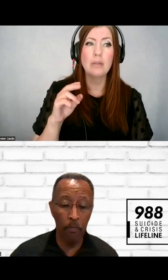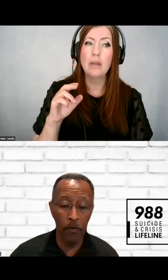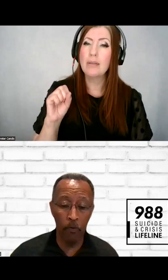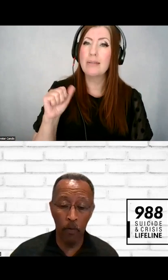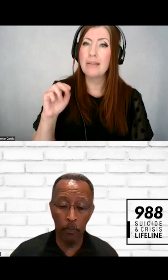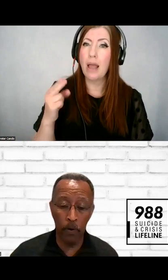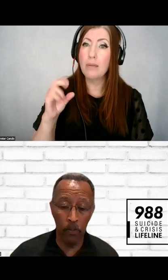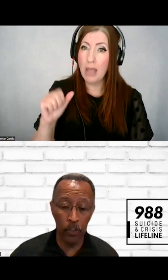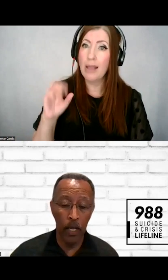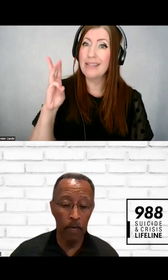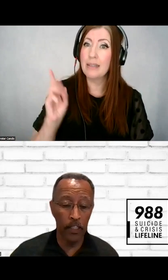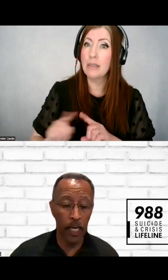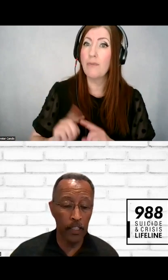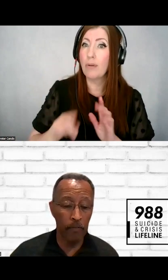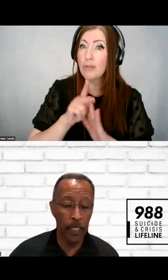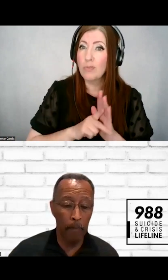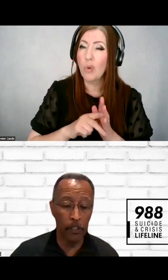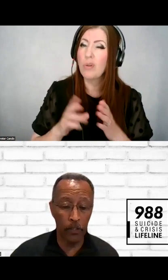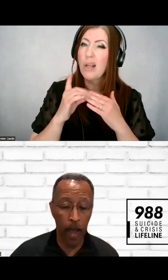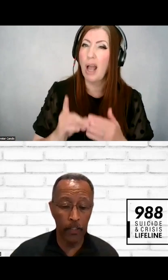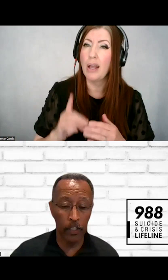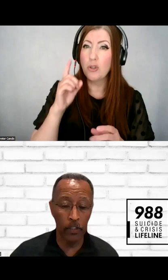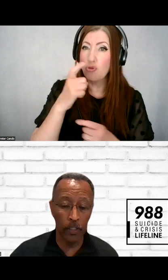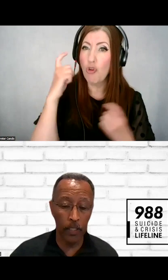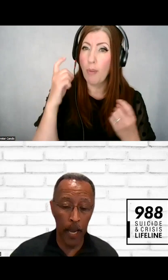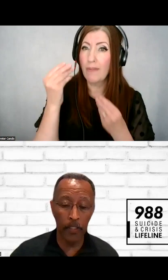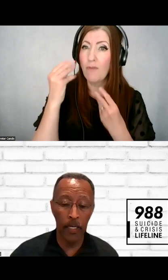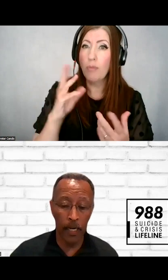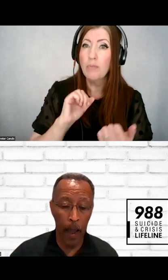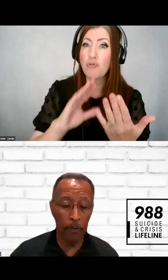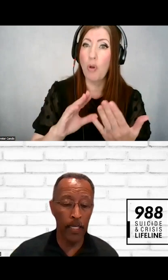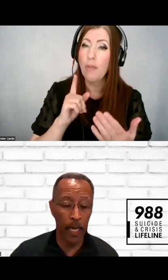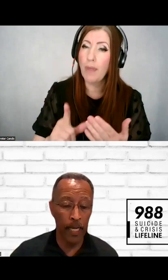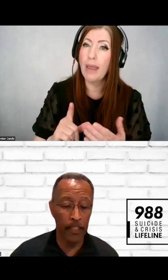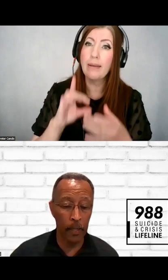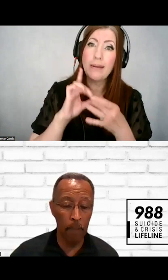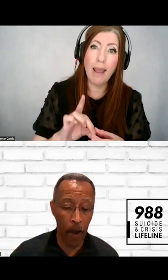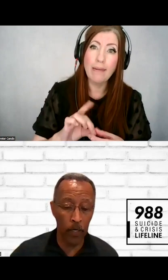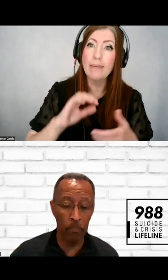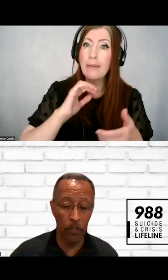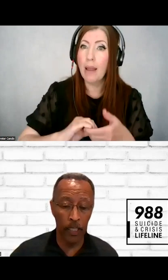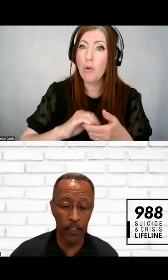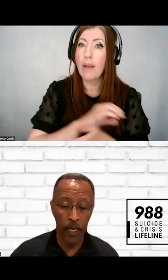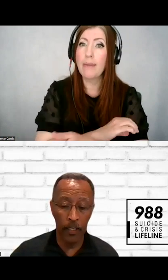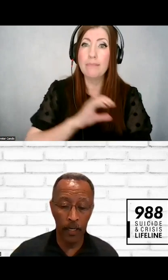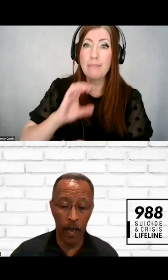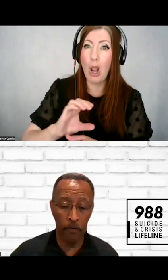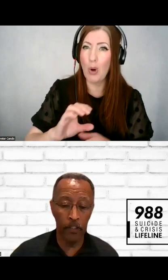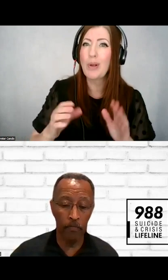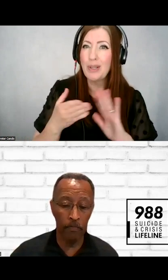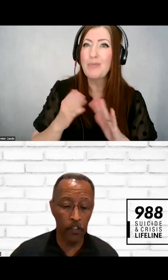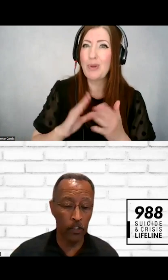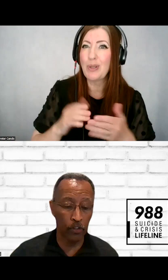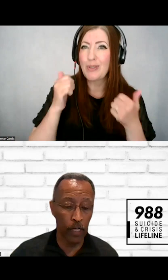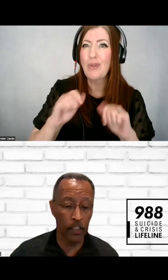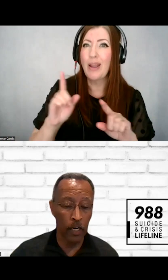a trauma-informed approach, many states have adopted strategies to connect, collaborate, and hence empower communities in an effort